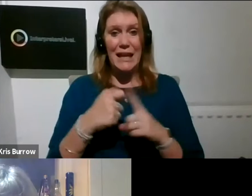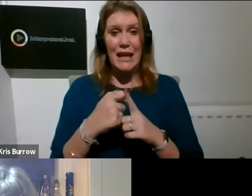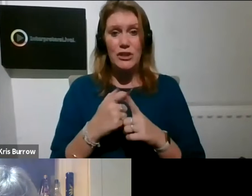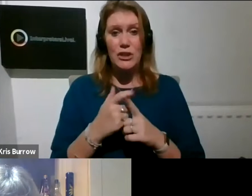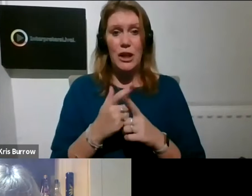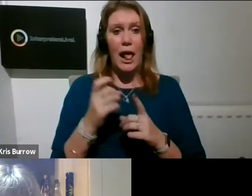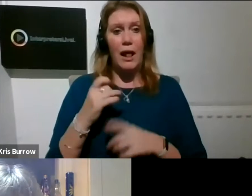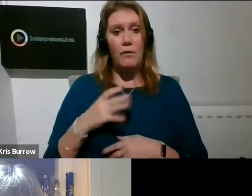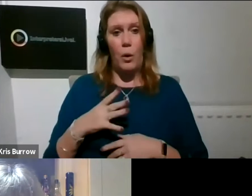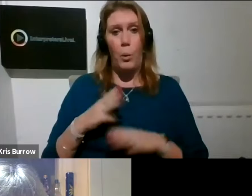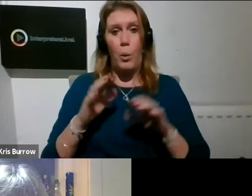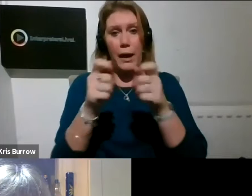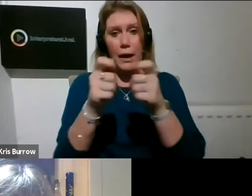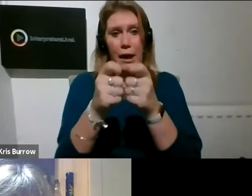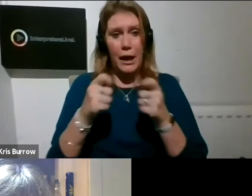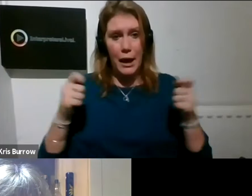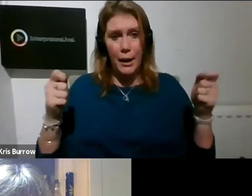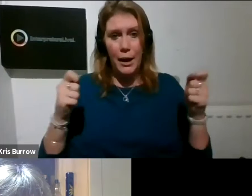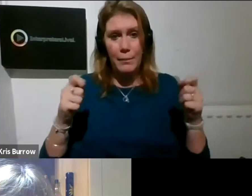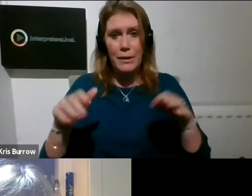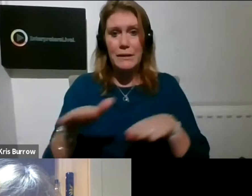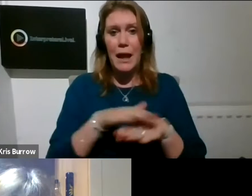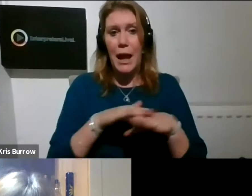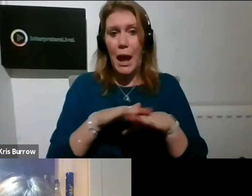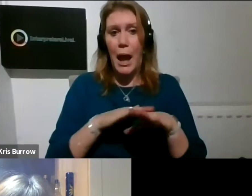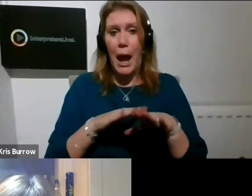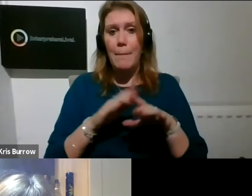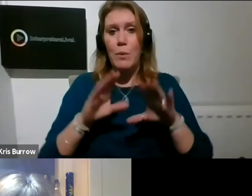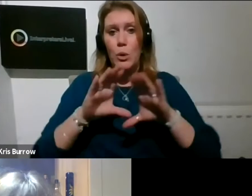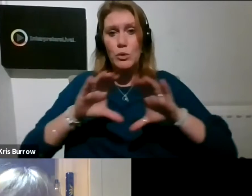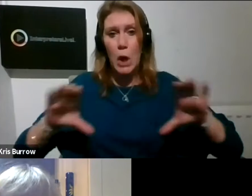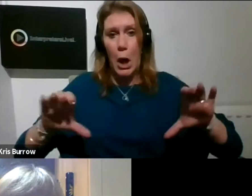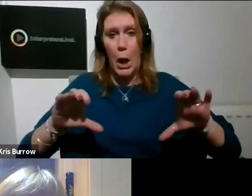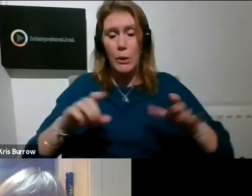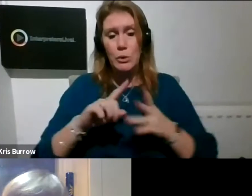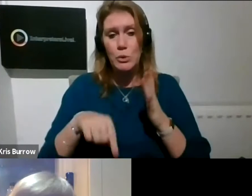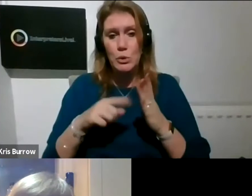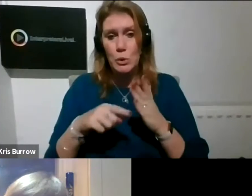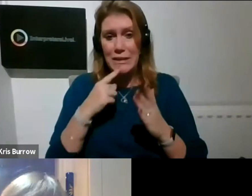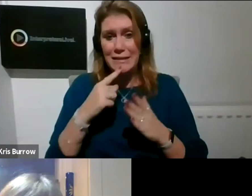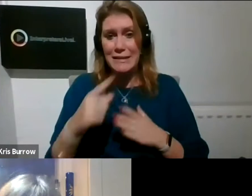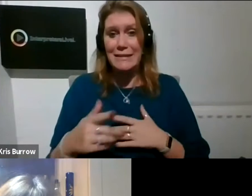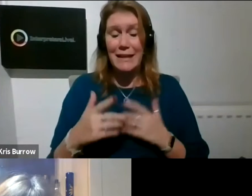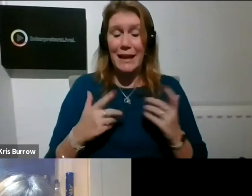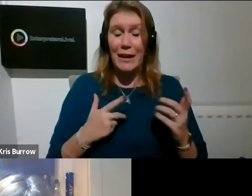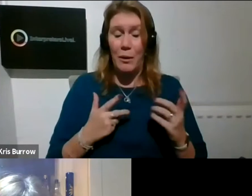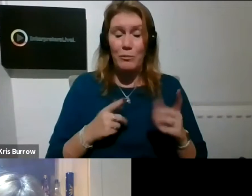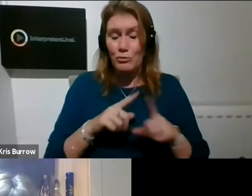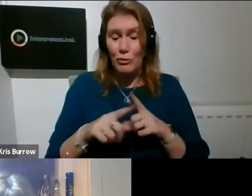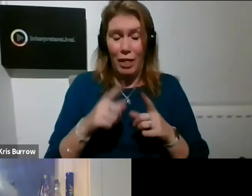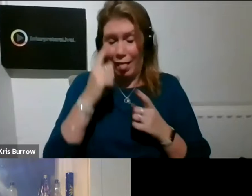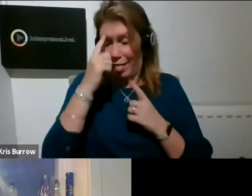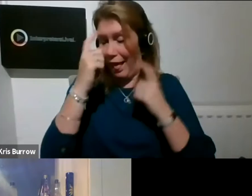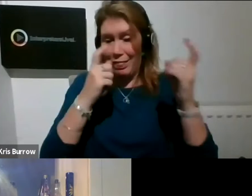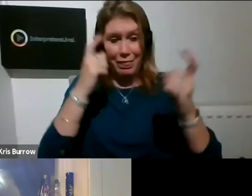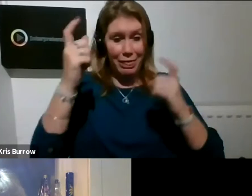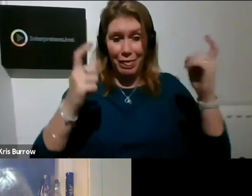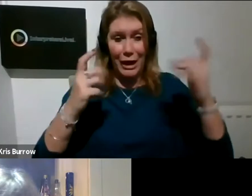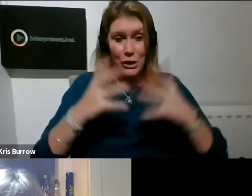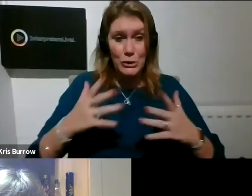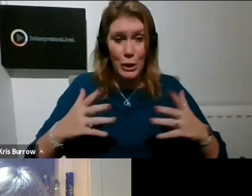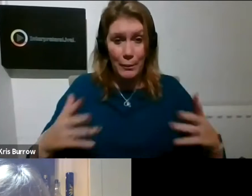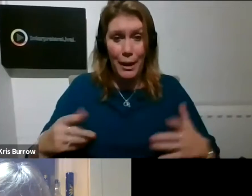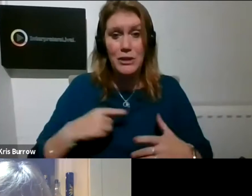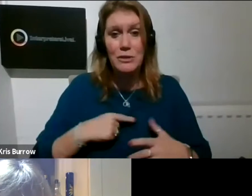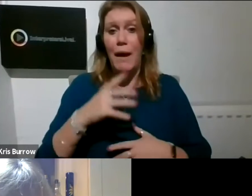you, Toria. I've got so carried away, I forgot to do my audio description. That's the trouble with doing two things in one day. I think I've already done it.